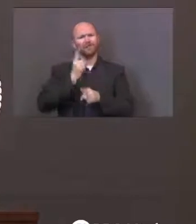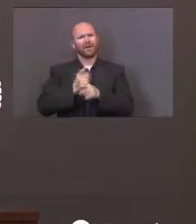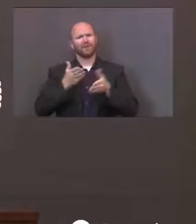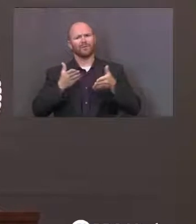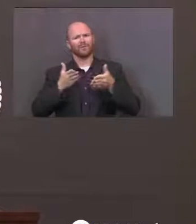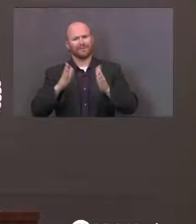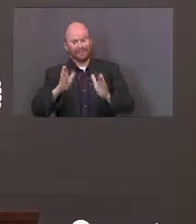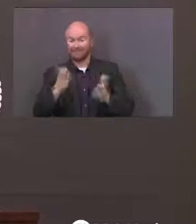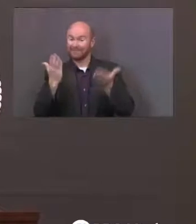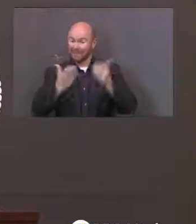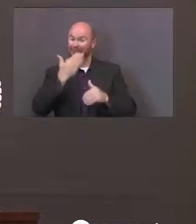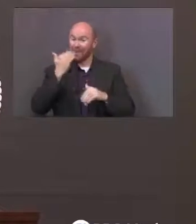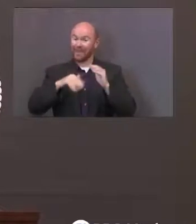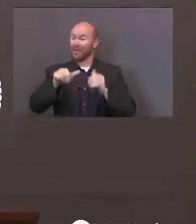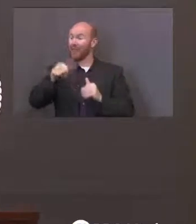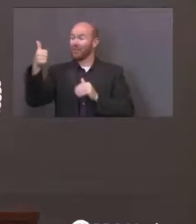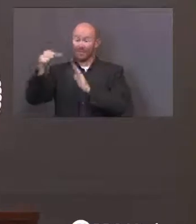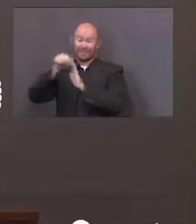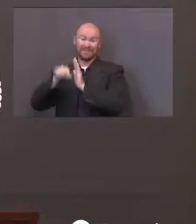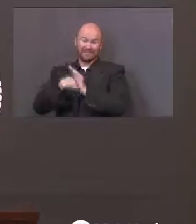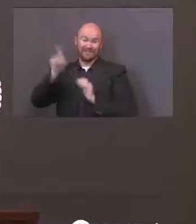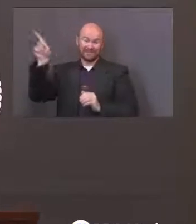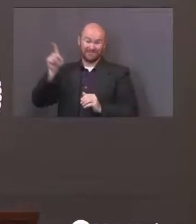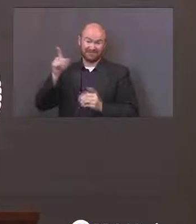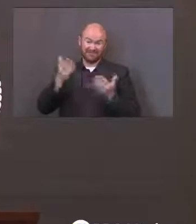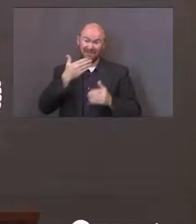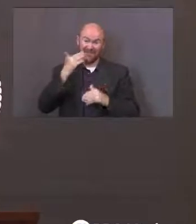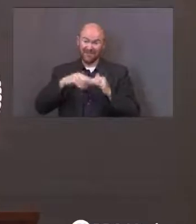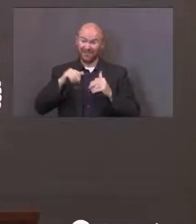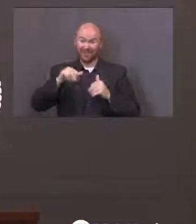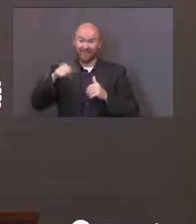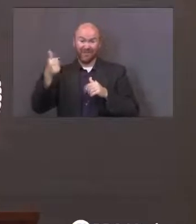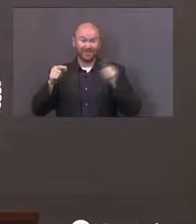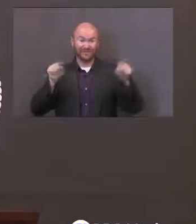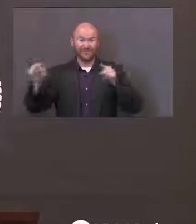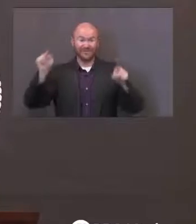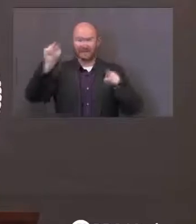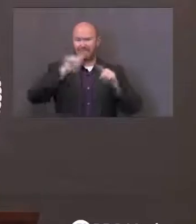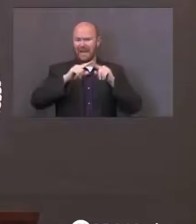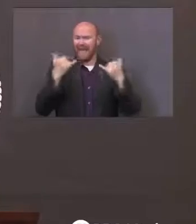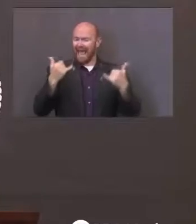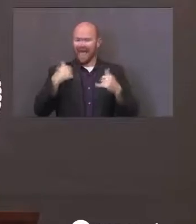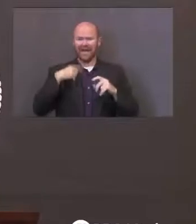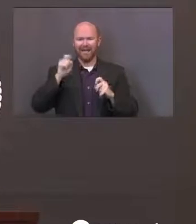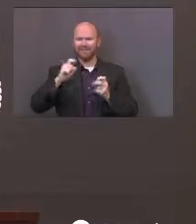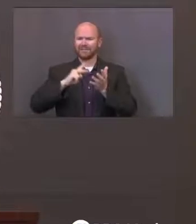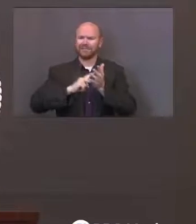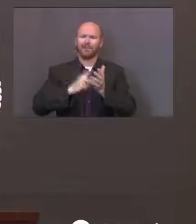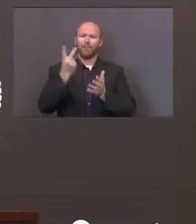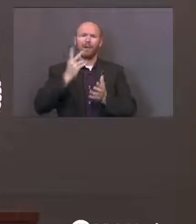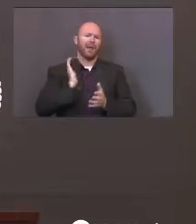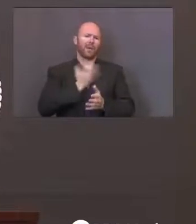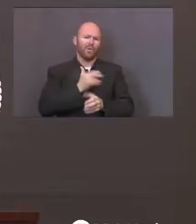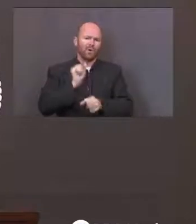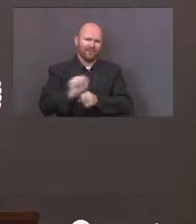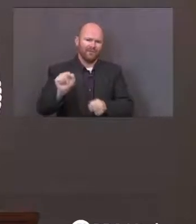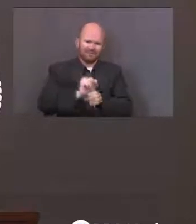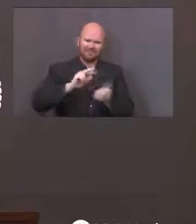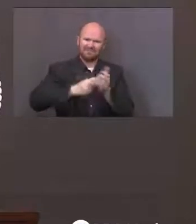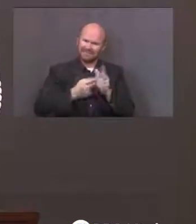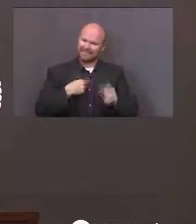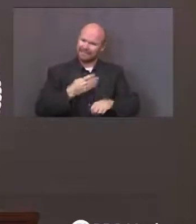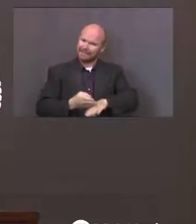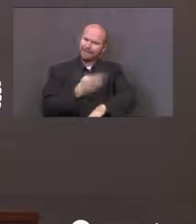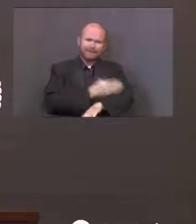arguably more than any other state in the country. But now is absolutely the time to refocus and redouble our efforts as we prepare to move into the